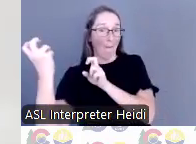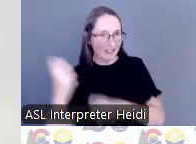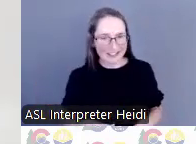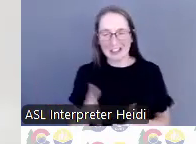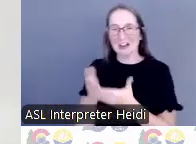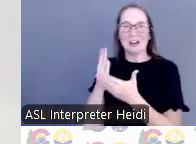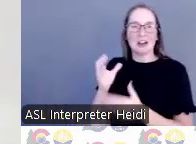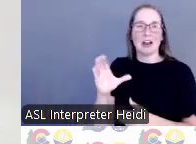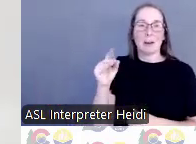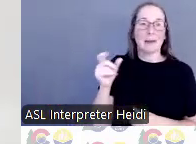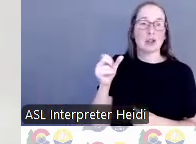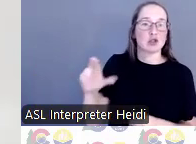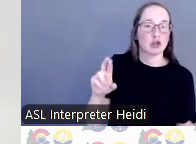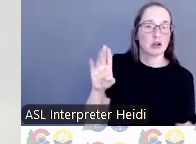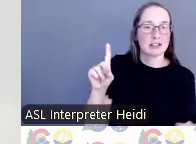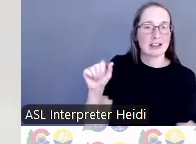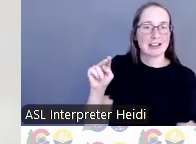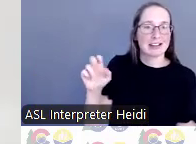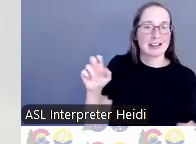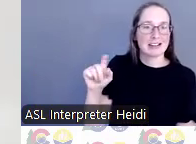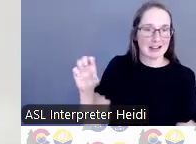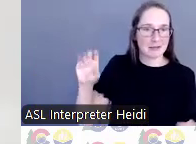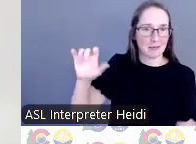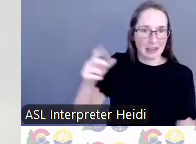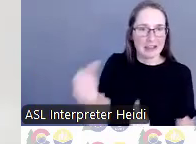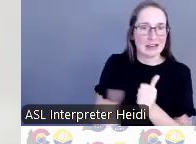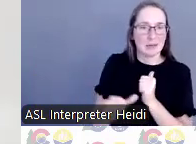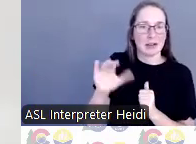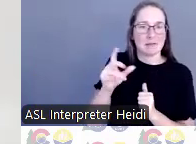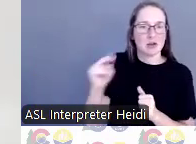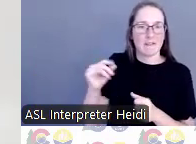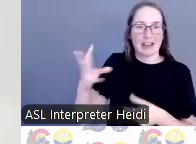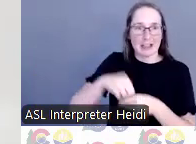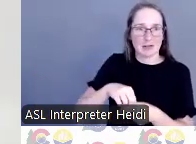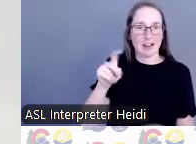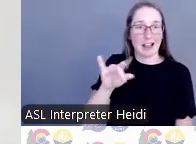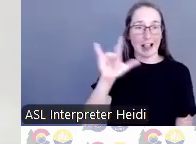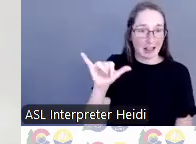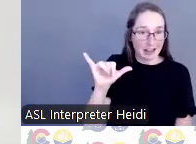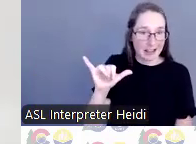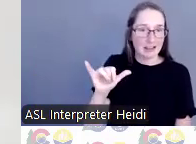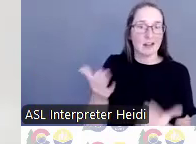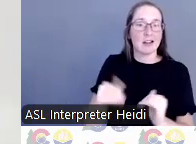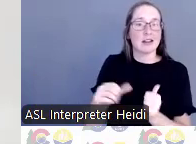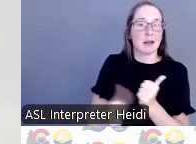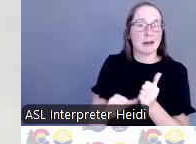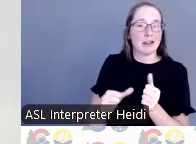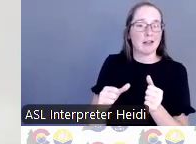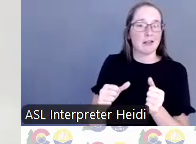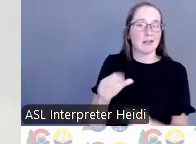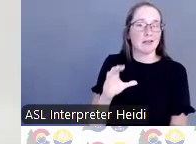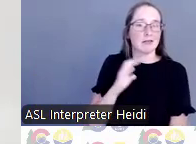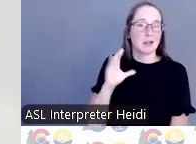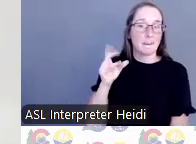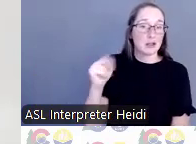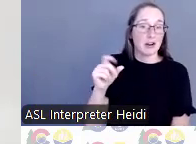have our Commissioner, Jeanette R. Smith, and our Deputy Commissioner of Engagement, Kelly Causey, Deputy Commissioner of Systems and Programs, Aaron Wester, and